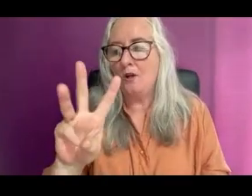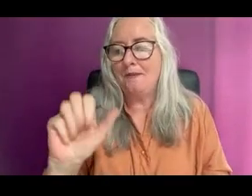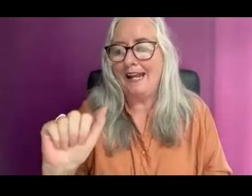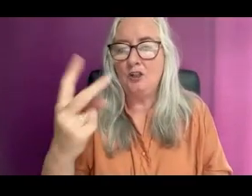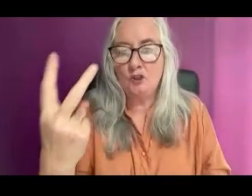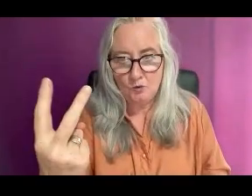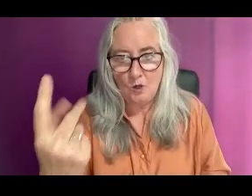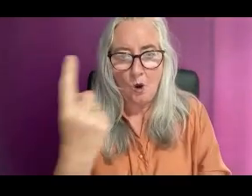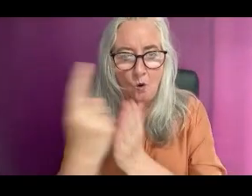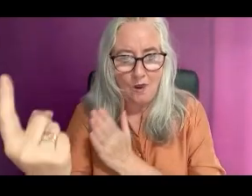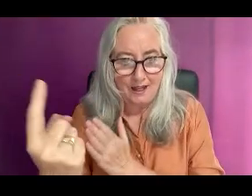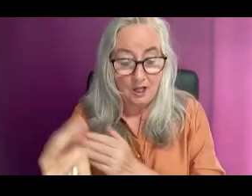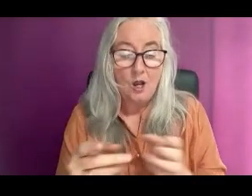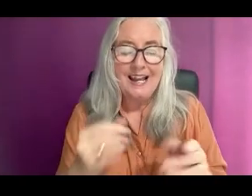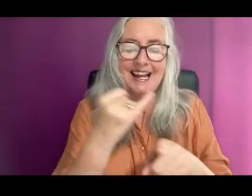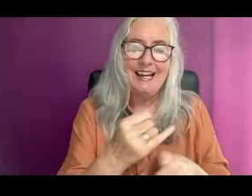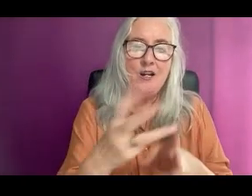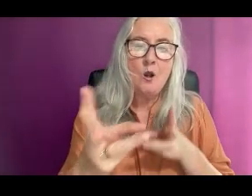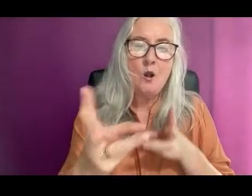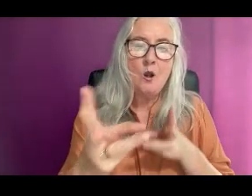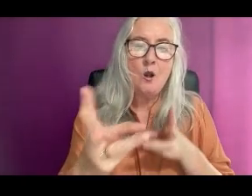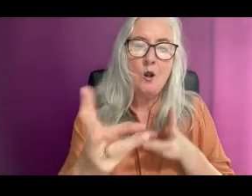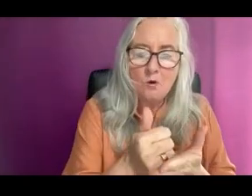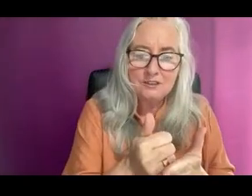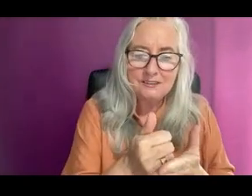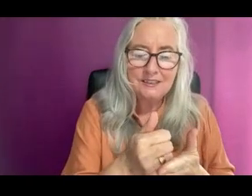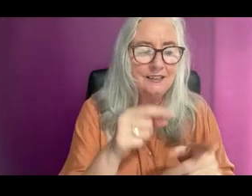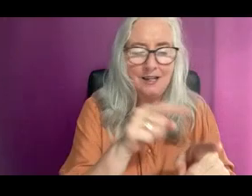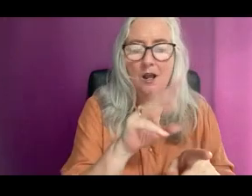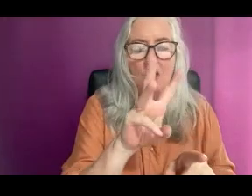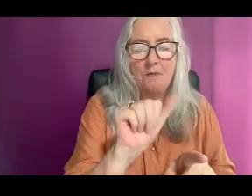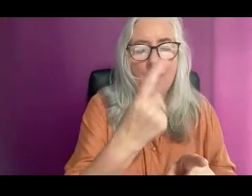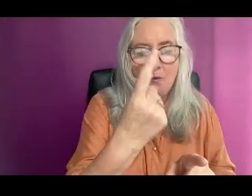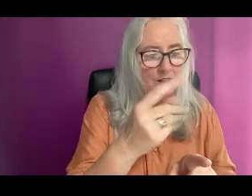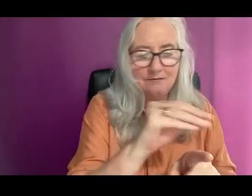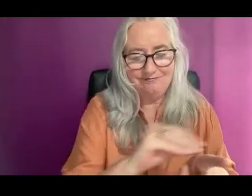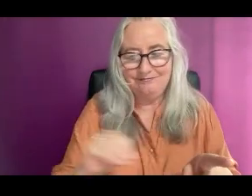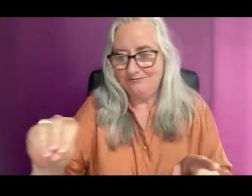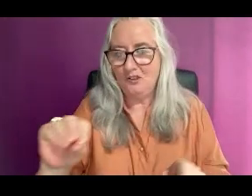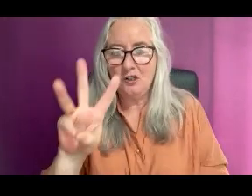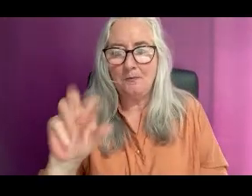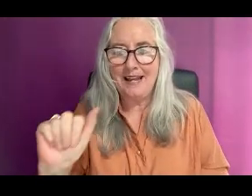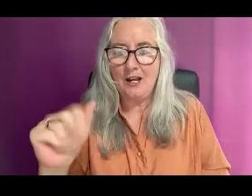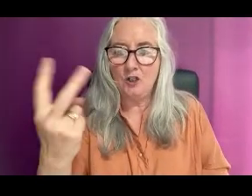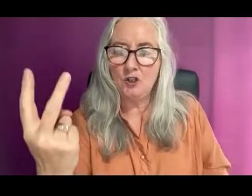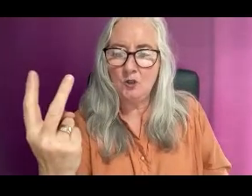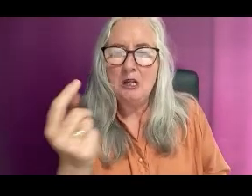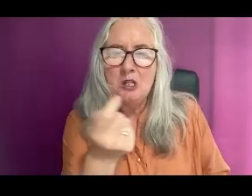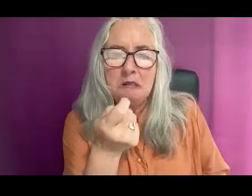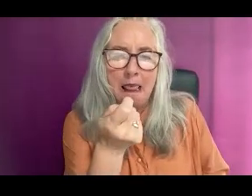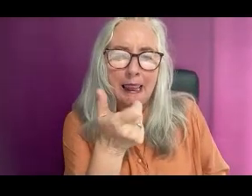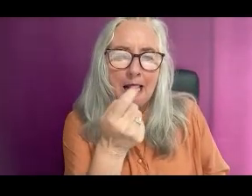And in-work support has also moved from the WA1 form to the WA2. So there's just a little bit of